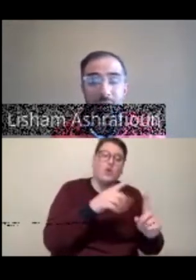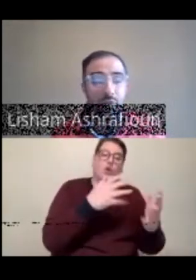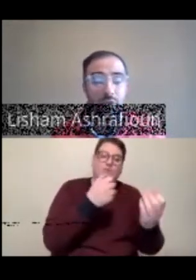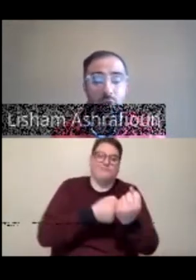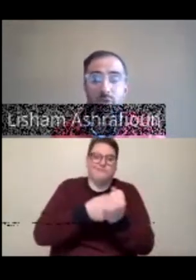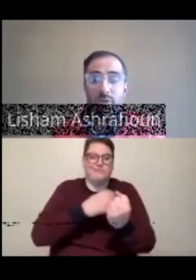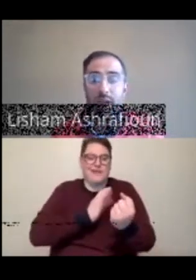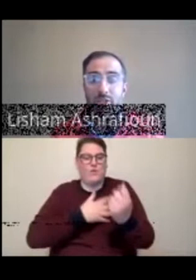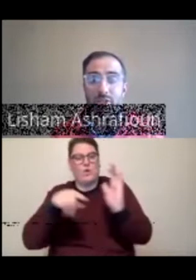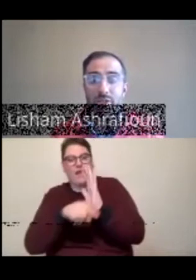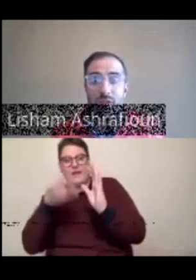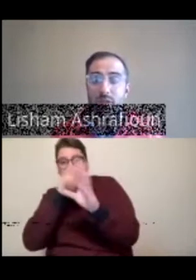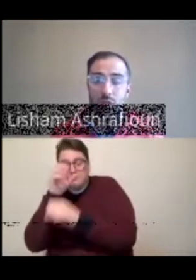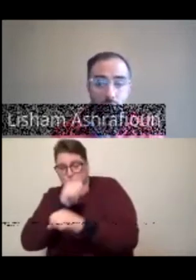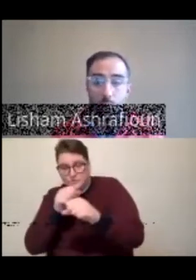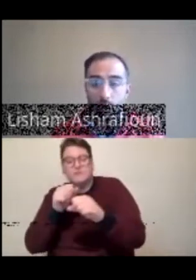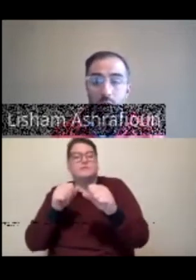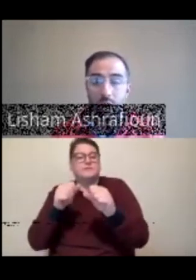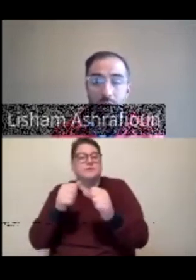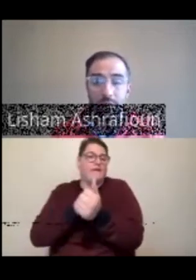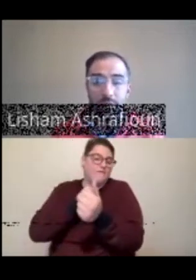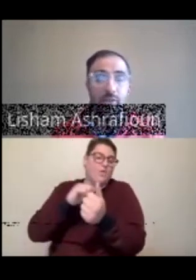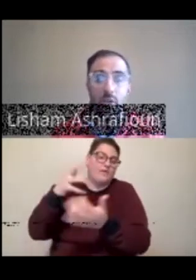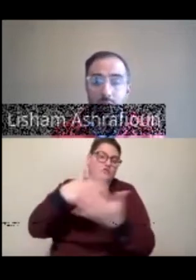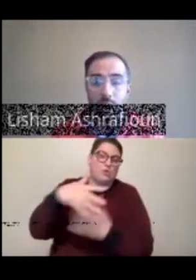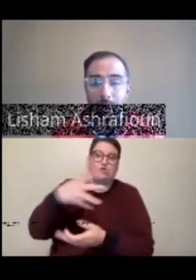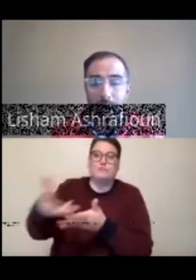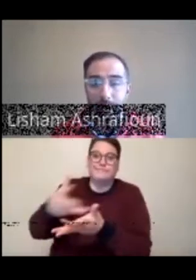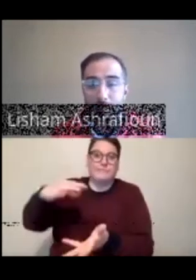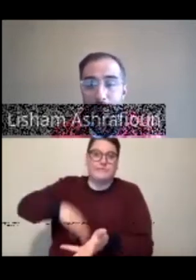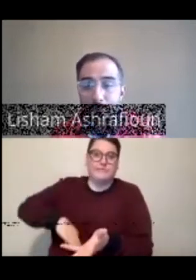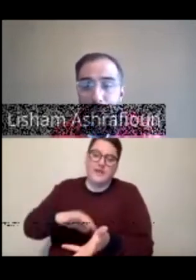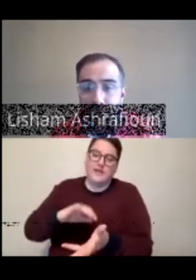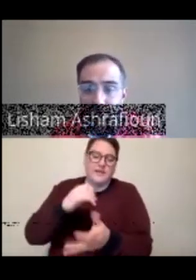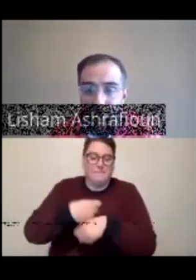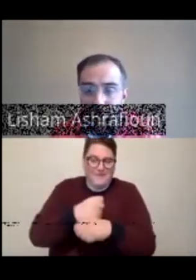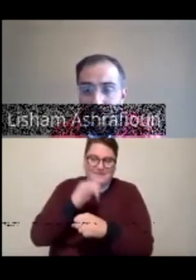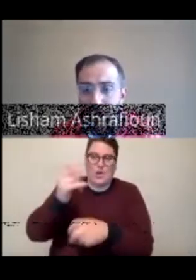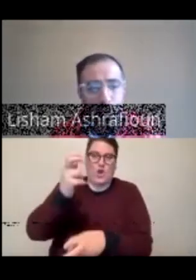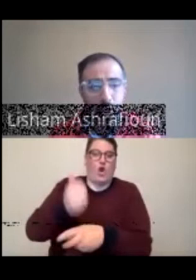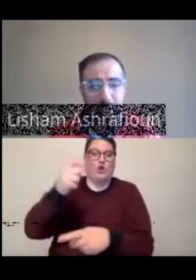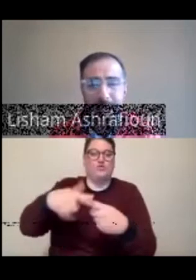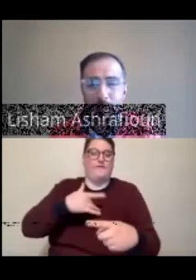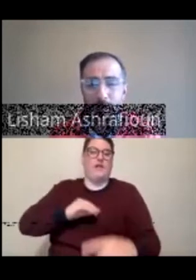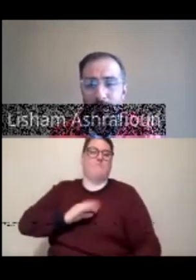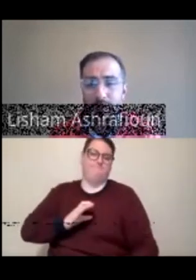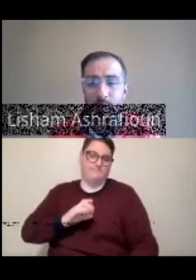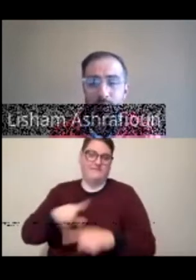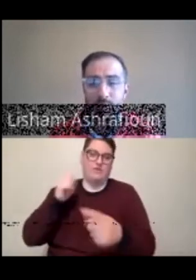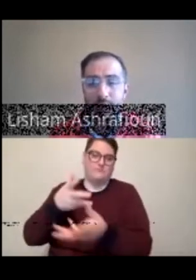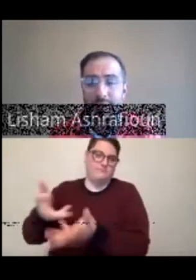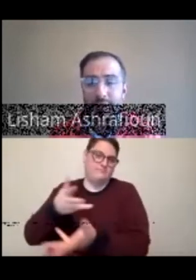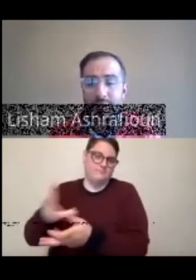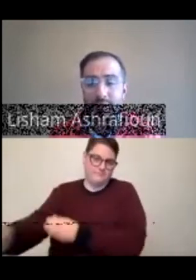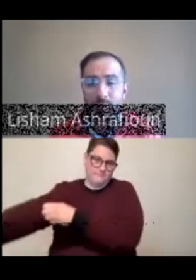making meaningful social interactions just sort of more difficult to come by. So for example,